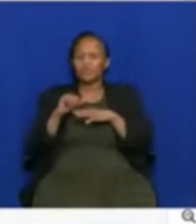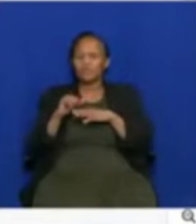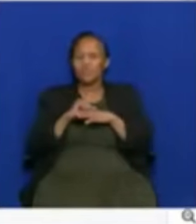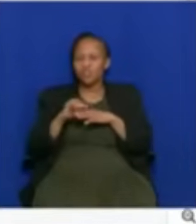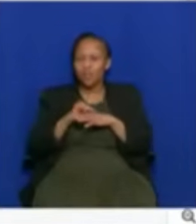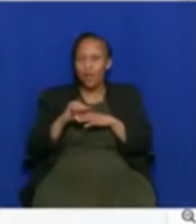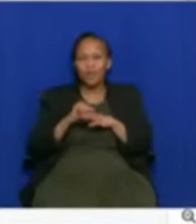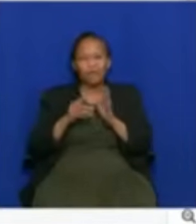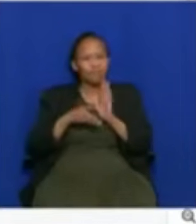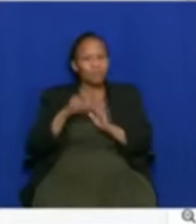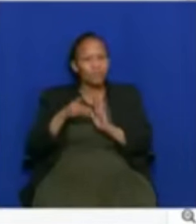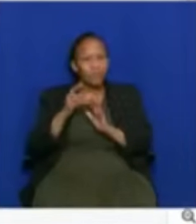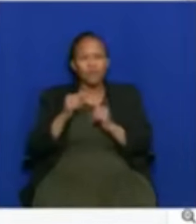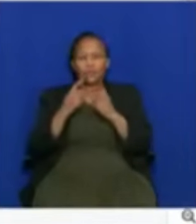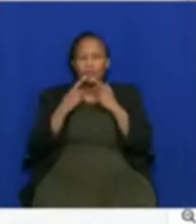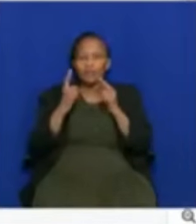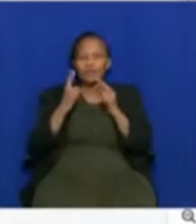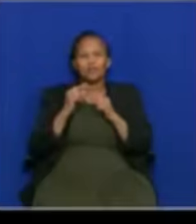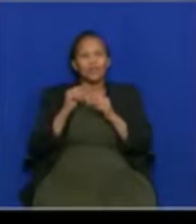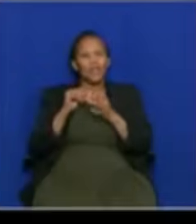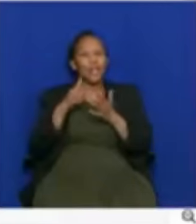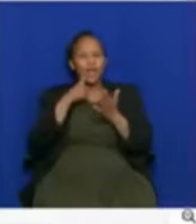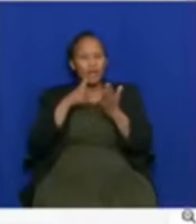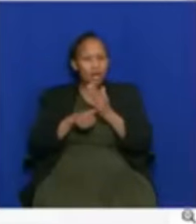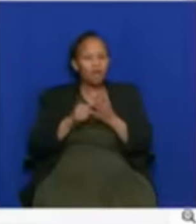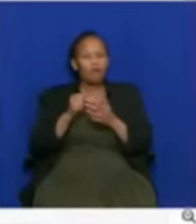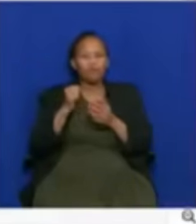interest, letter of resignation, notice period, and the like.